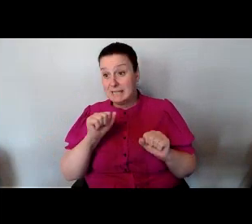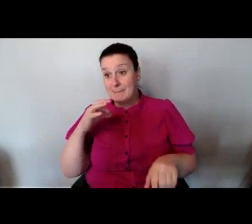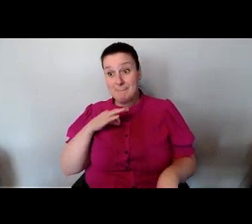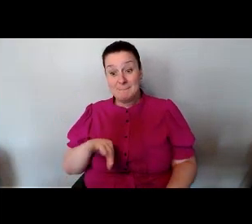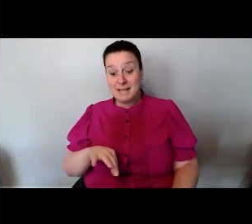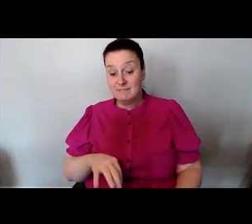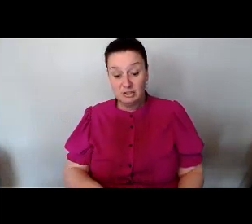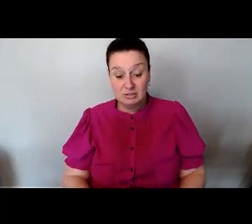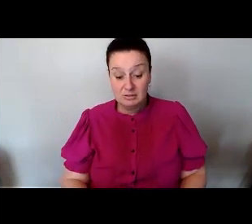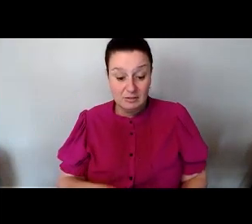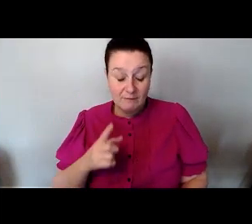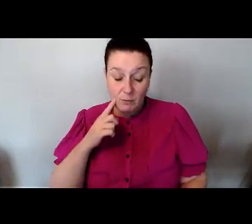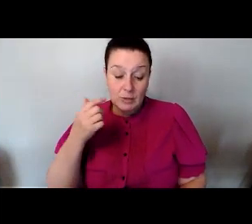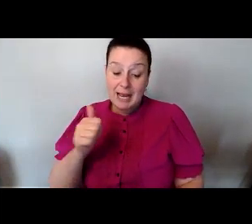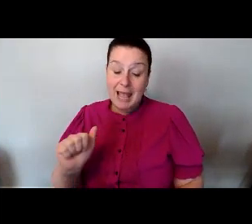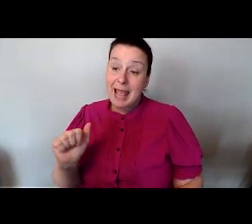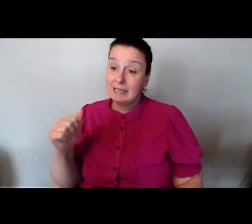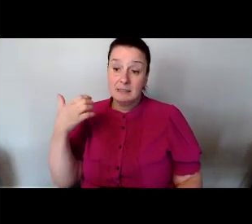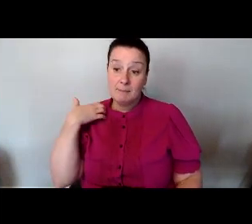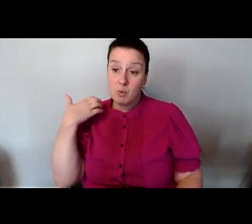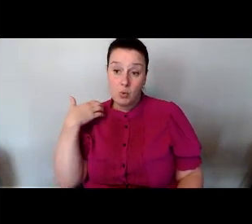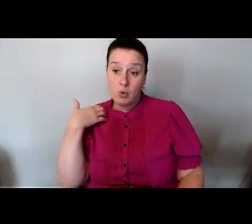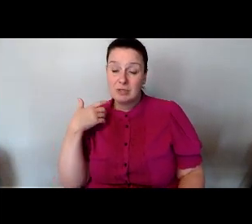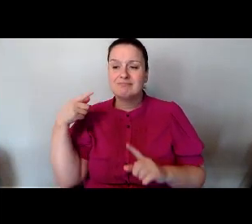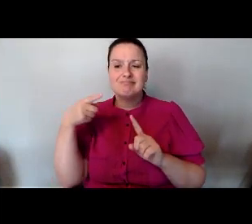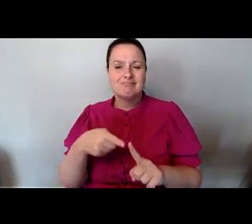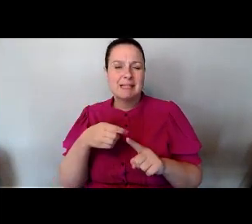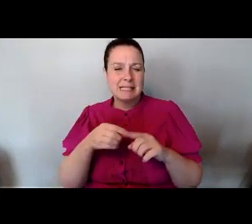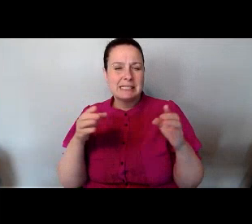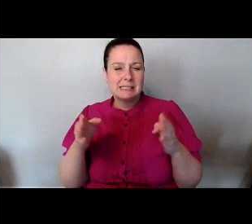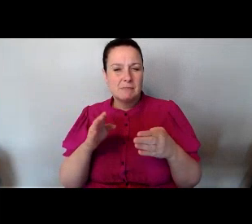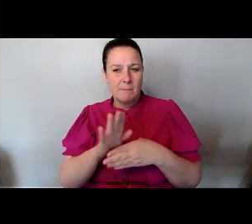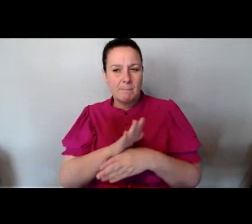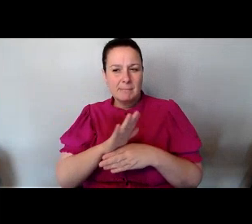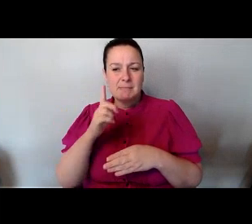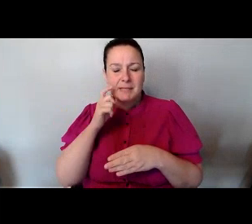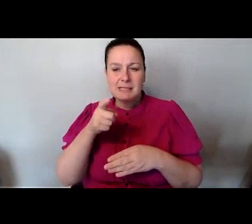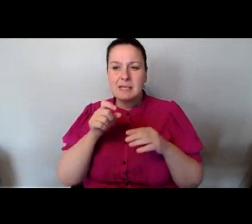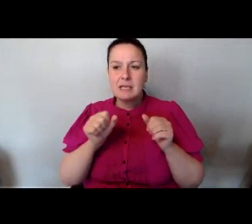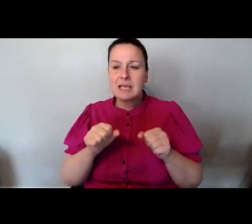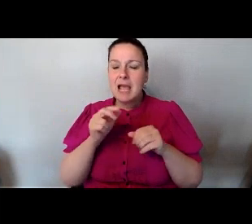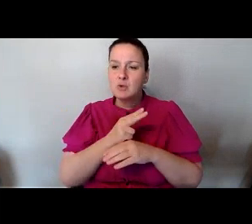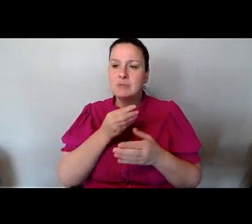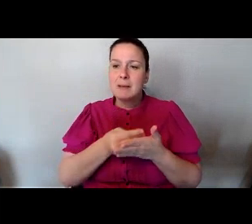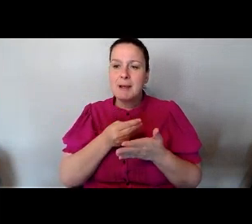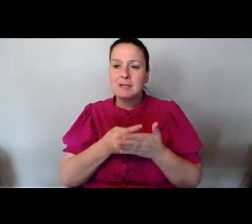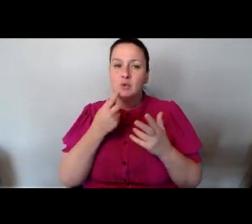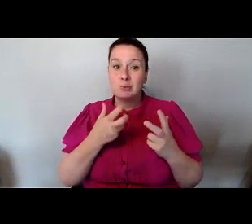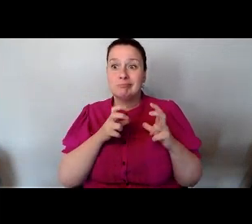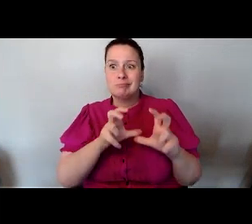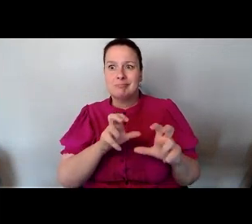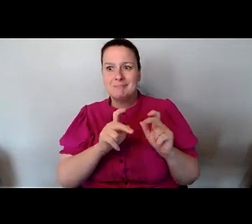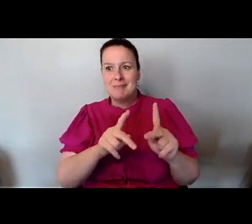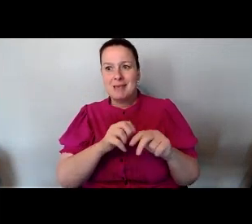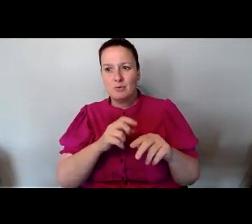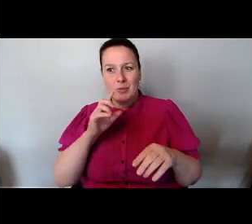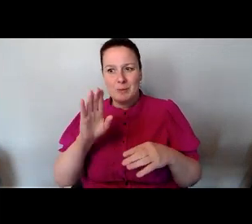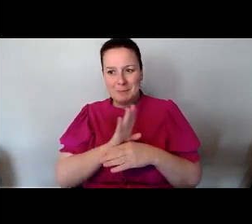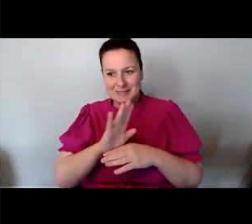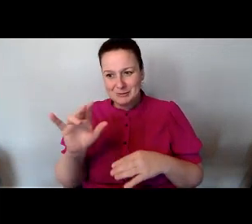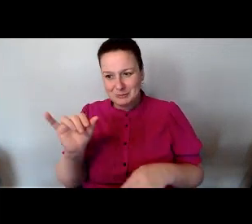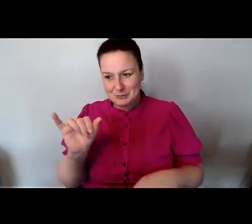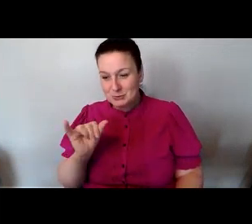any employer, specifically even small businesses, because they can use that money to invest back into their business. And then there